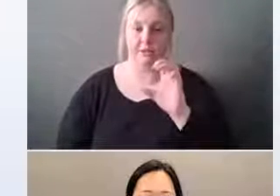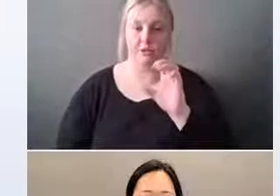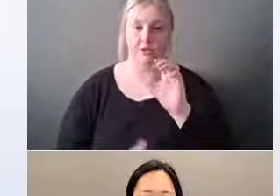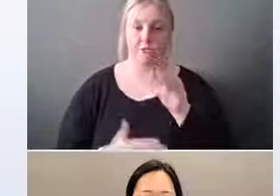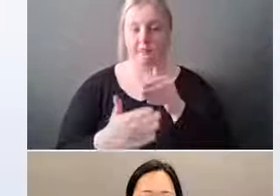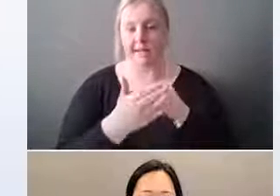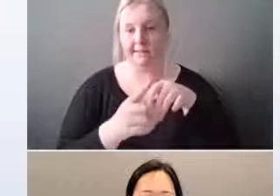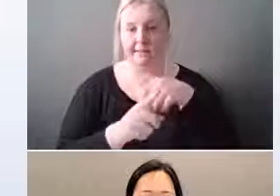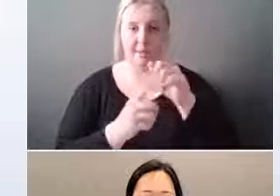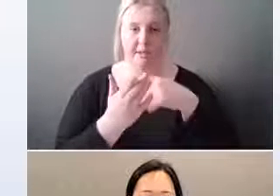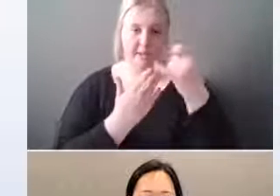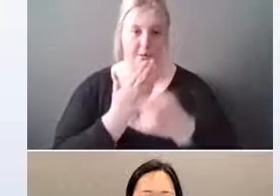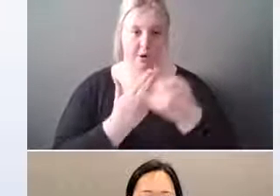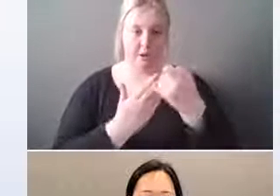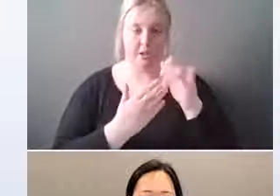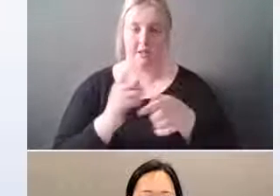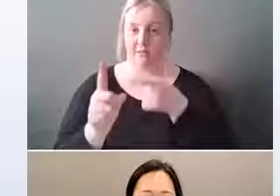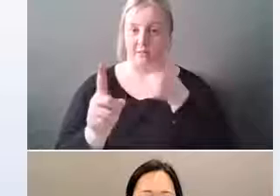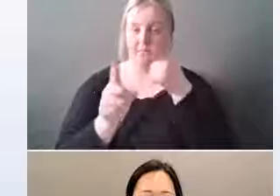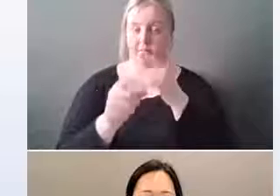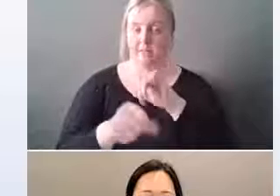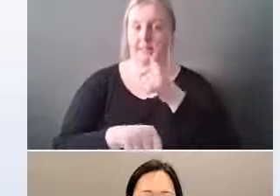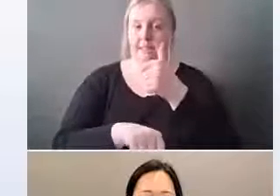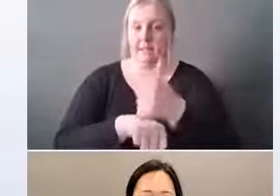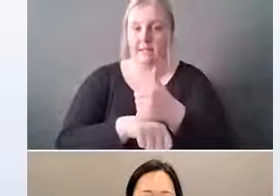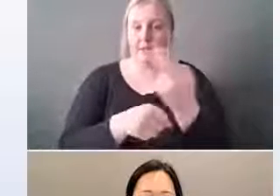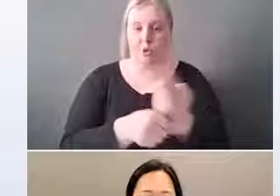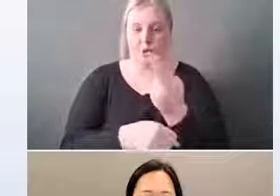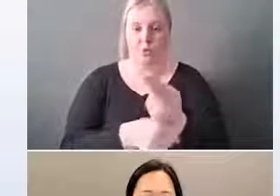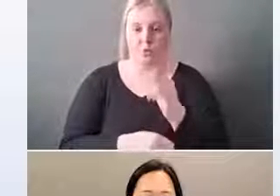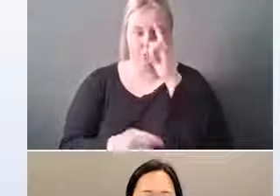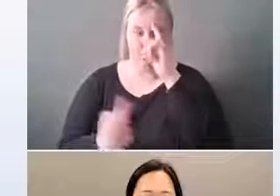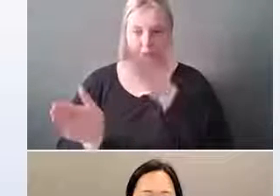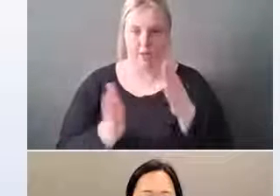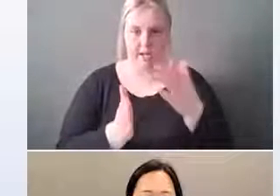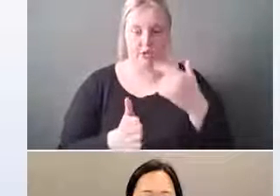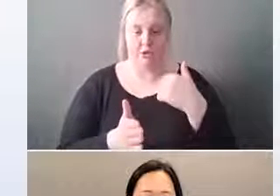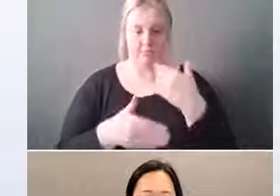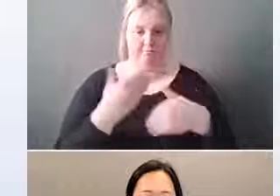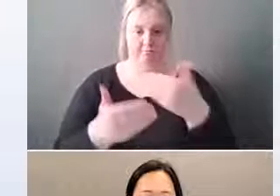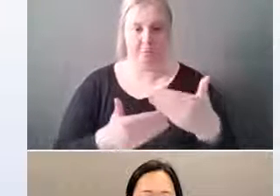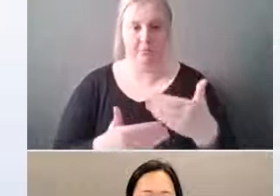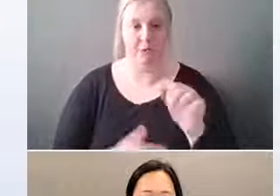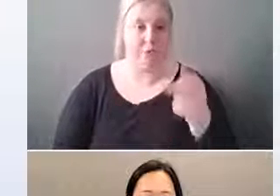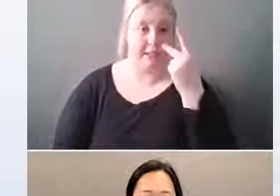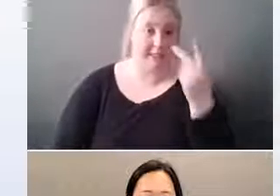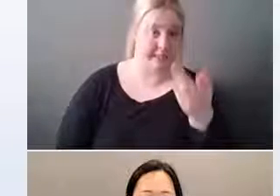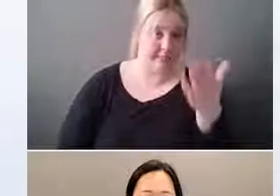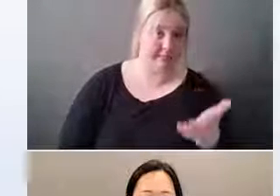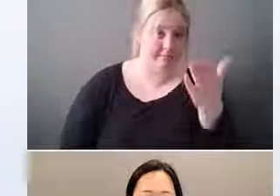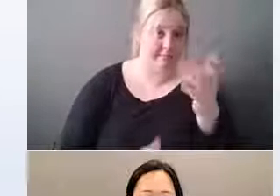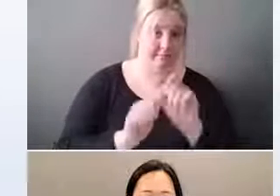incorporates implementing the specific strategies. Now here you can see that's up is the survey